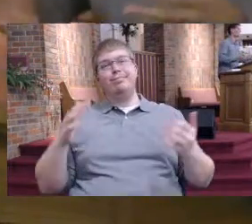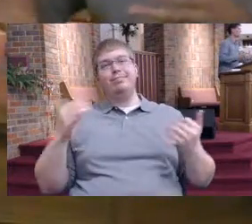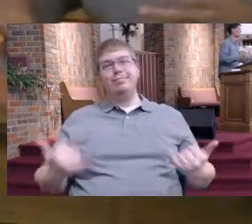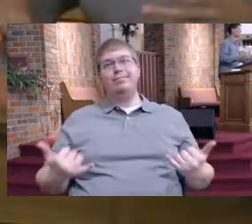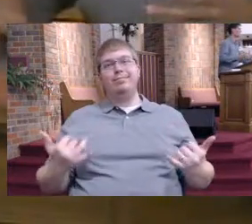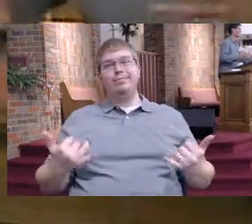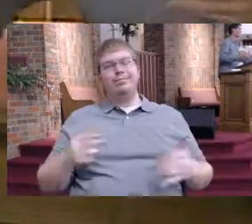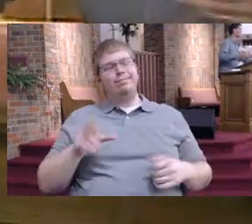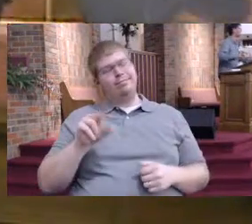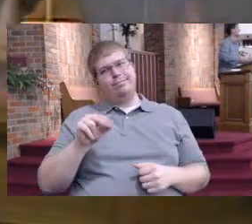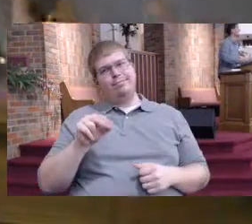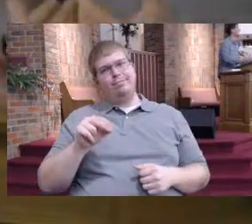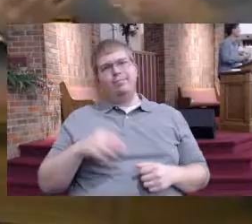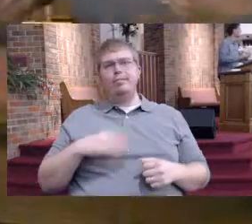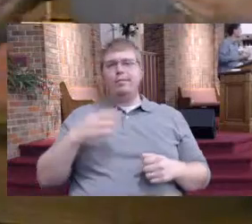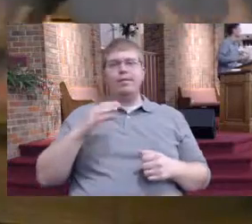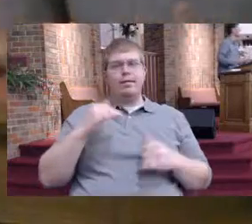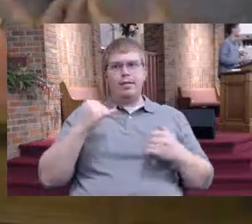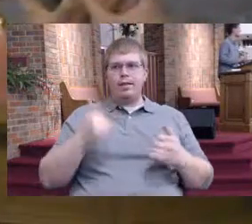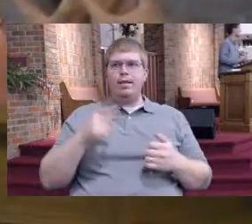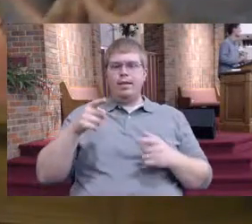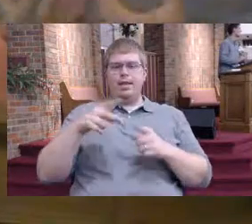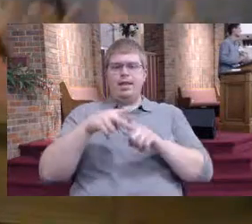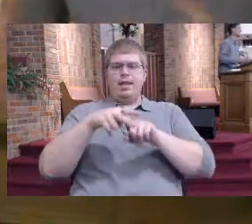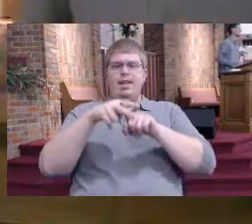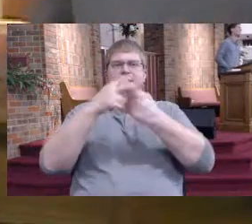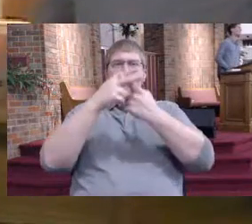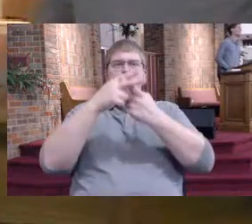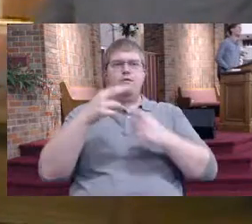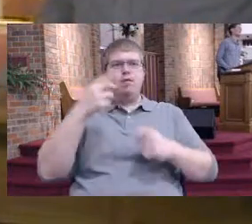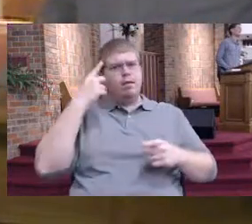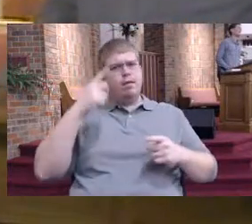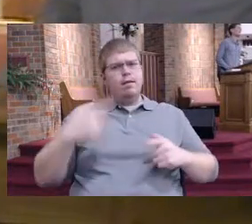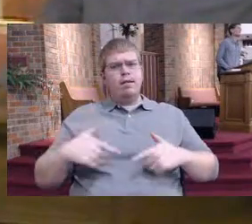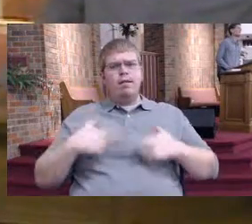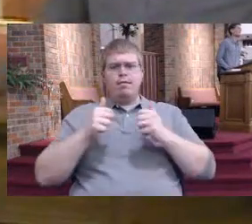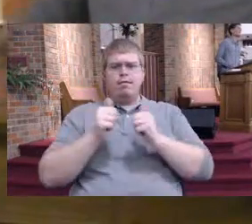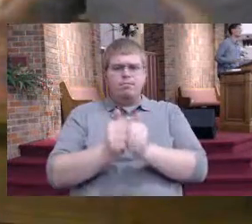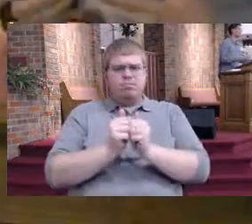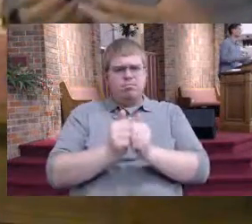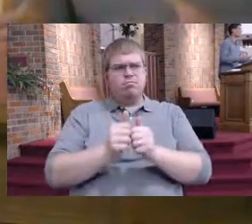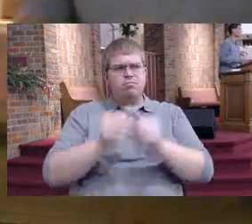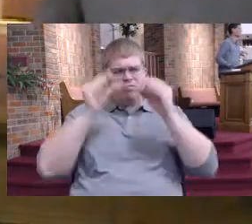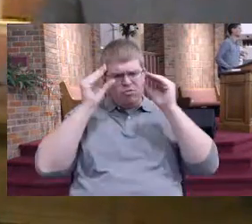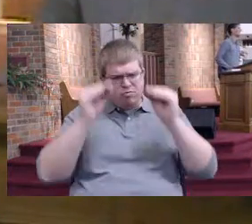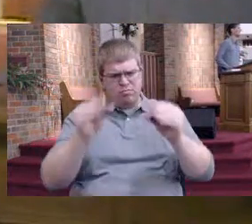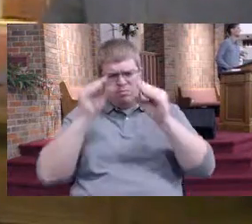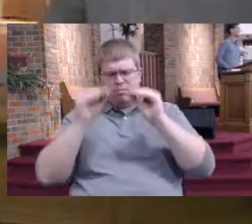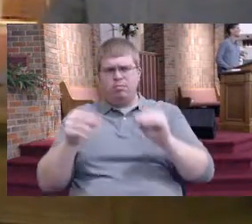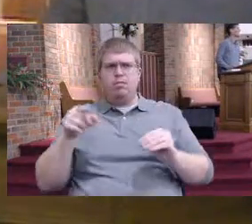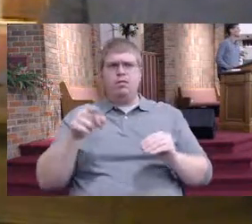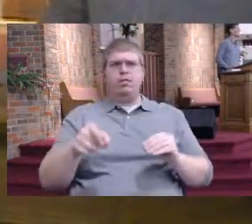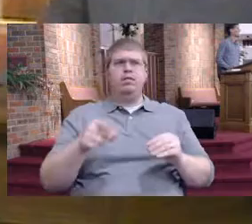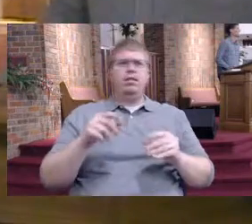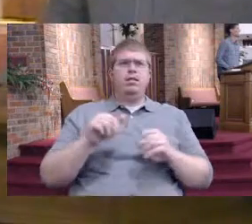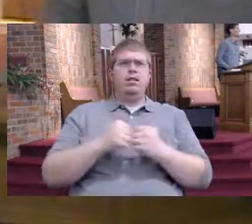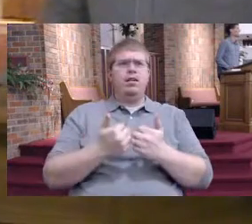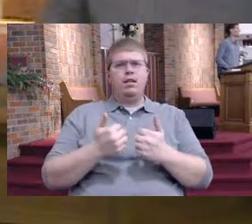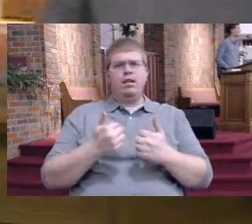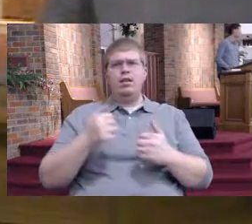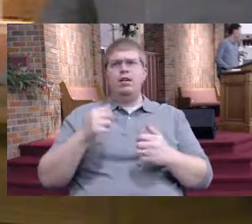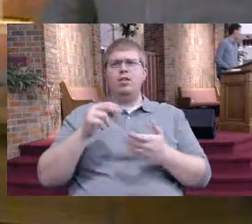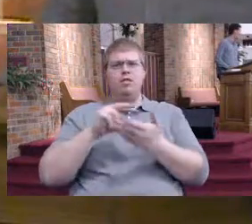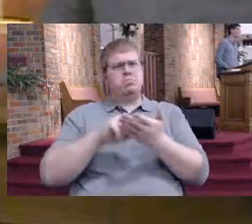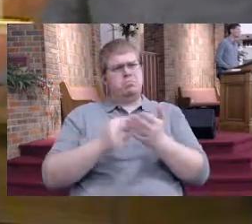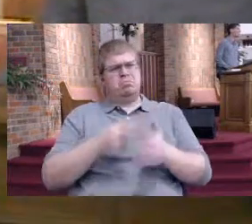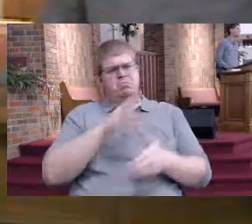to begin to live with them and teach them the life and what it means to live within the kingdom of God. And